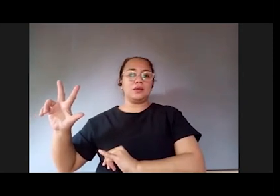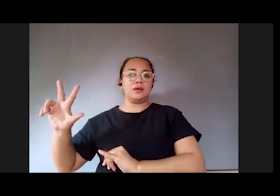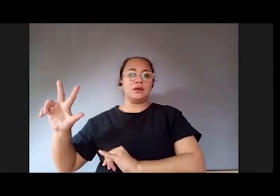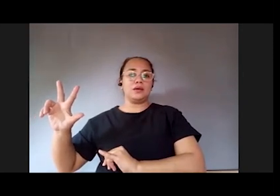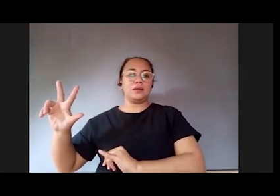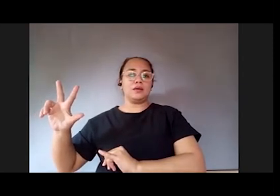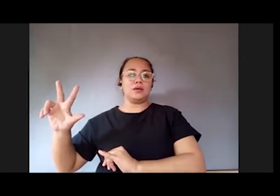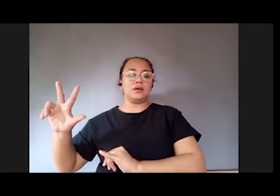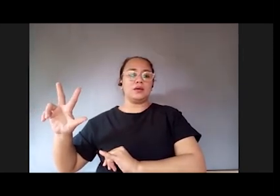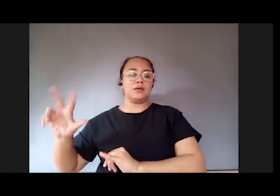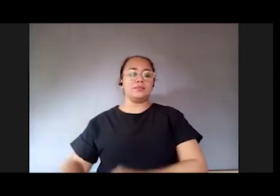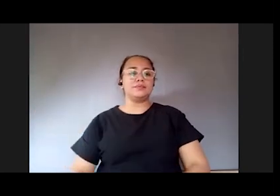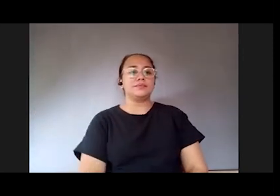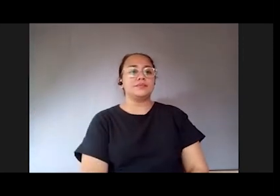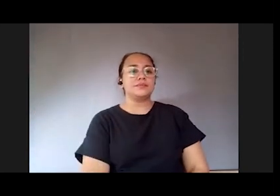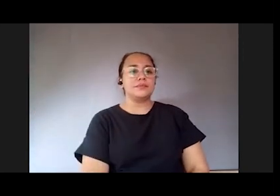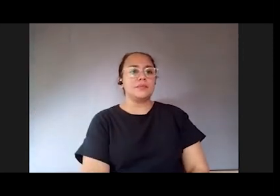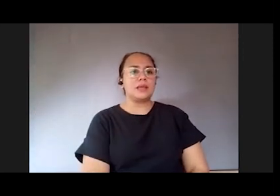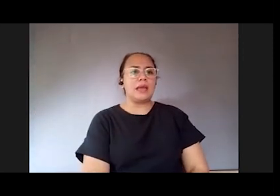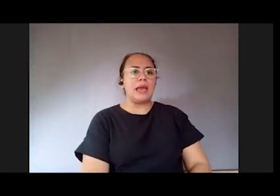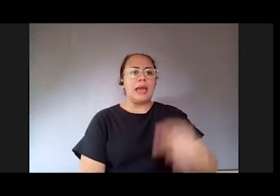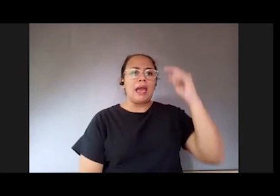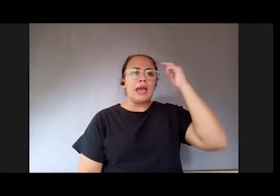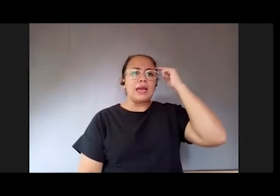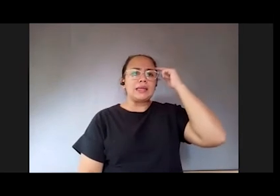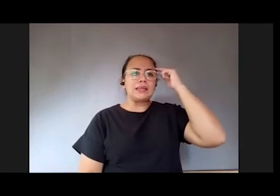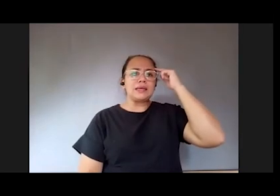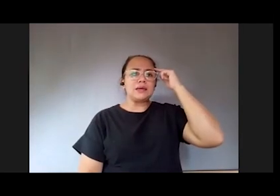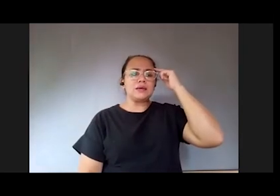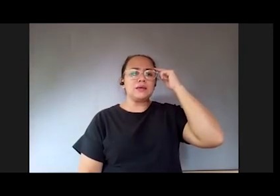And then I think between